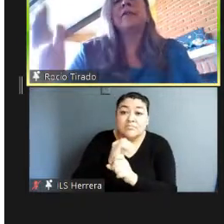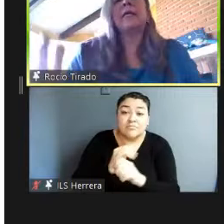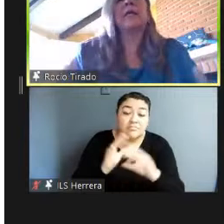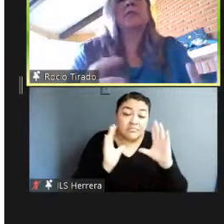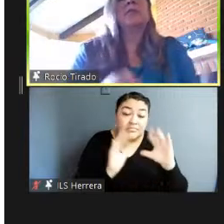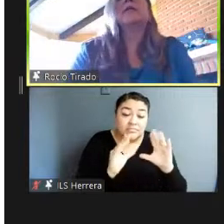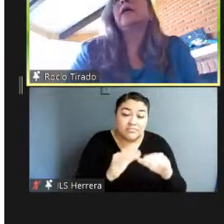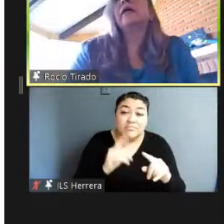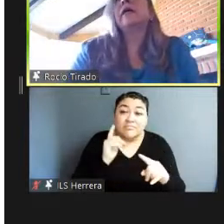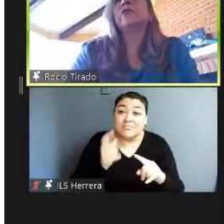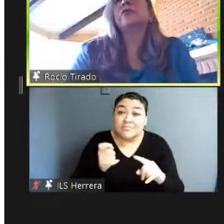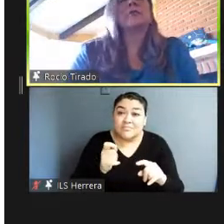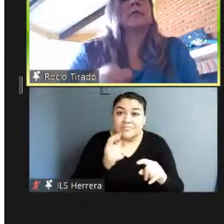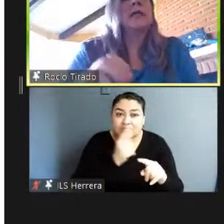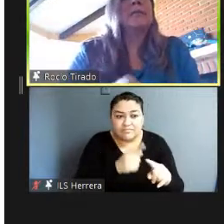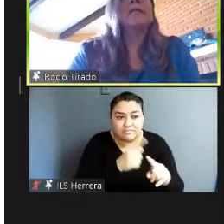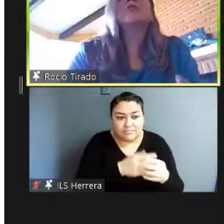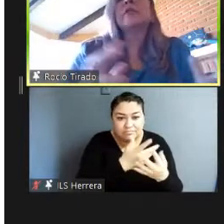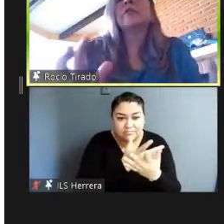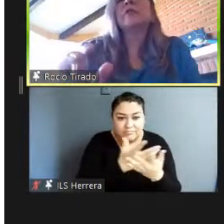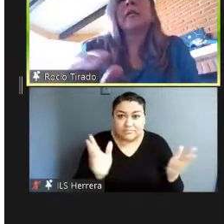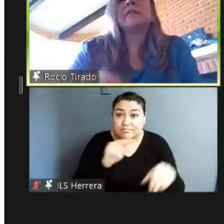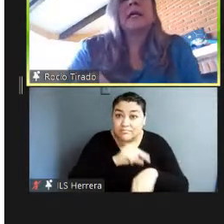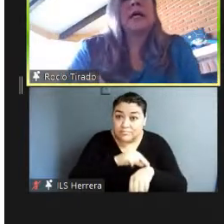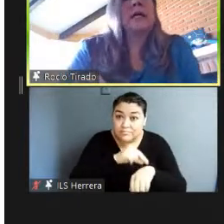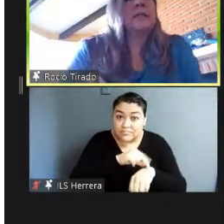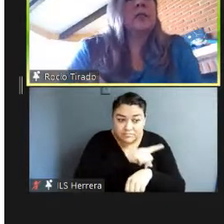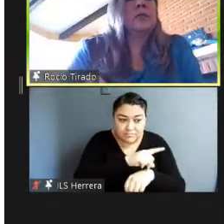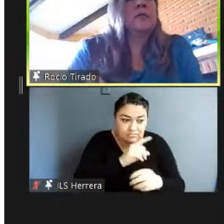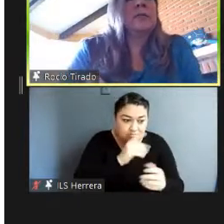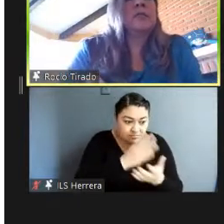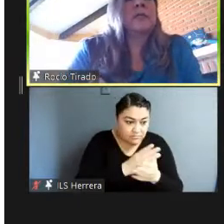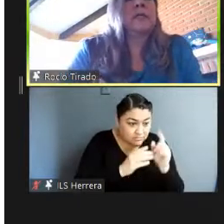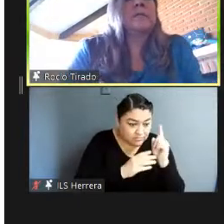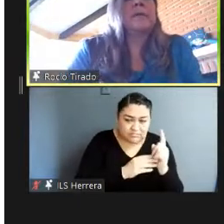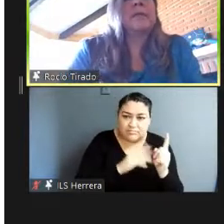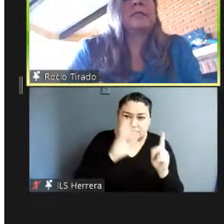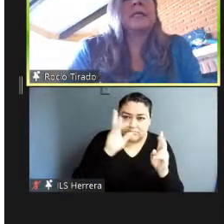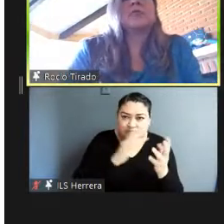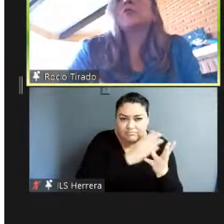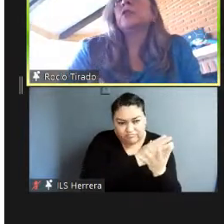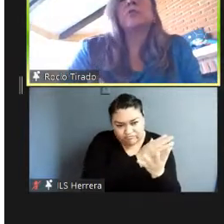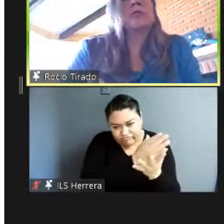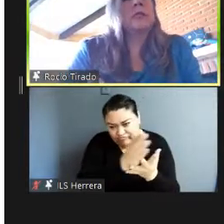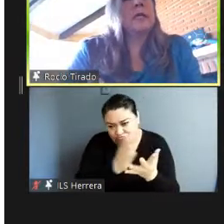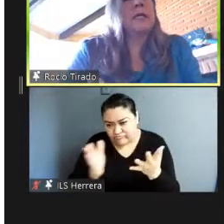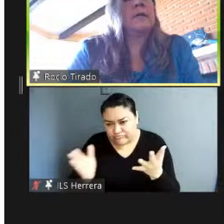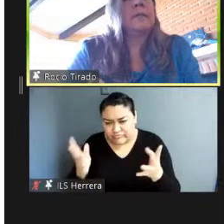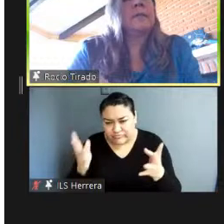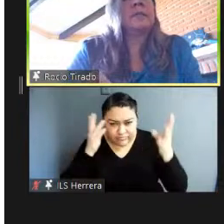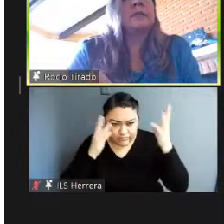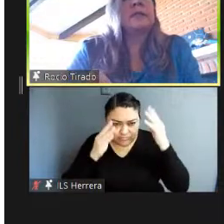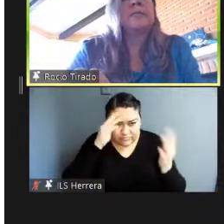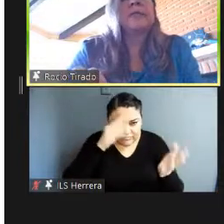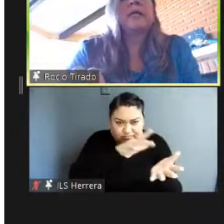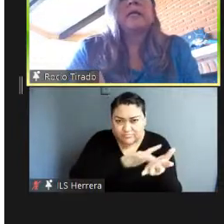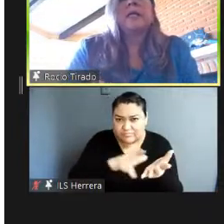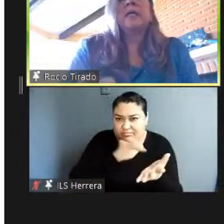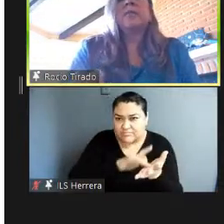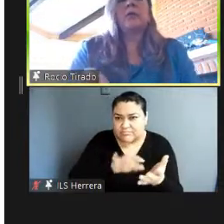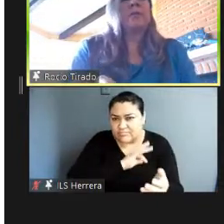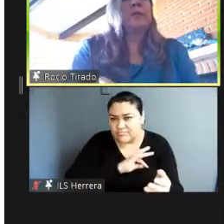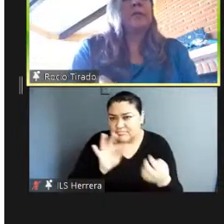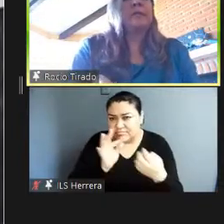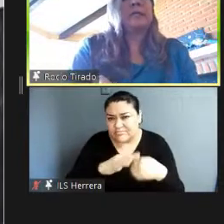research? We need to diversify physicians in other areas of knowledge that I